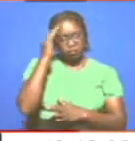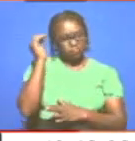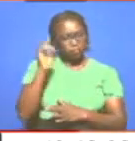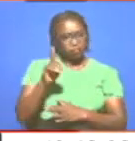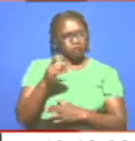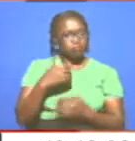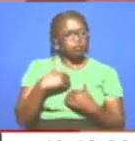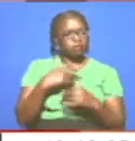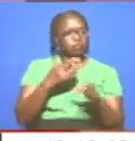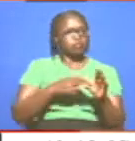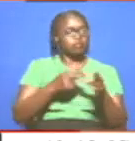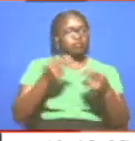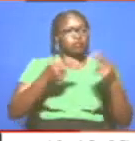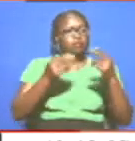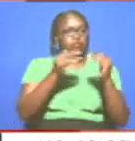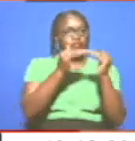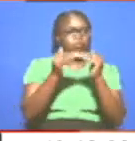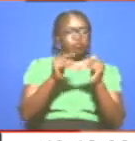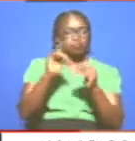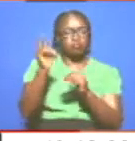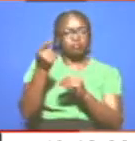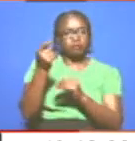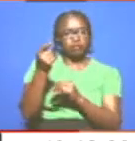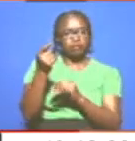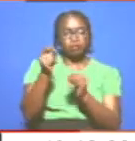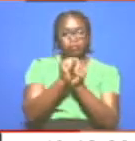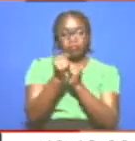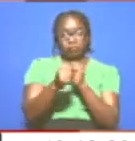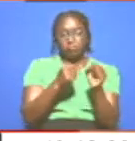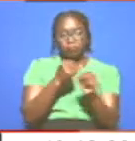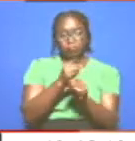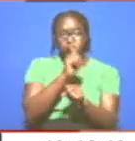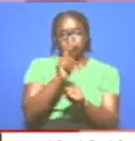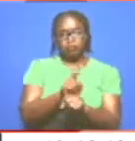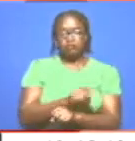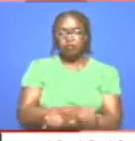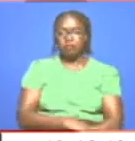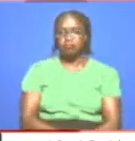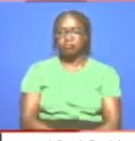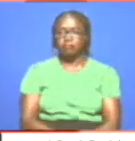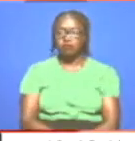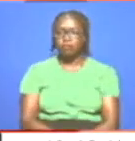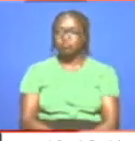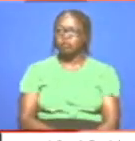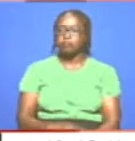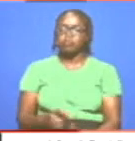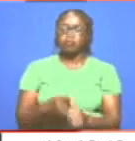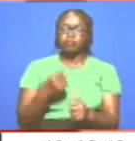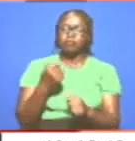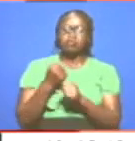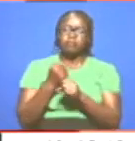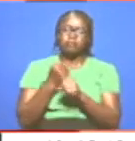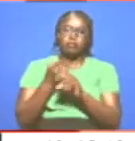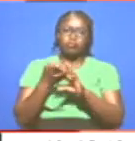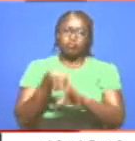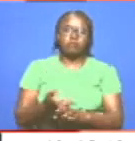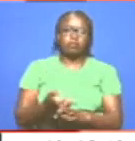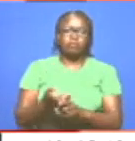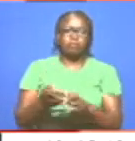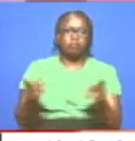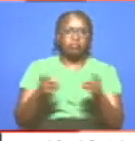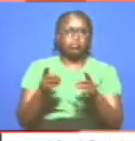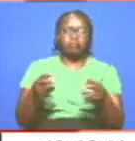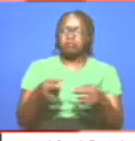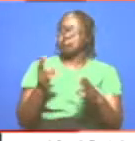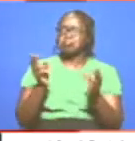at the highest level for Kenya for 10 years? First is hard work. There's no shortcut. It's got to be a